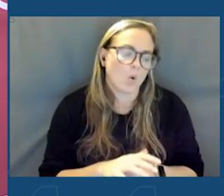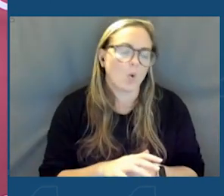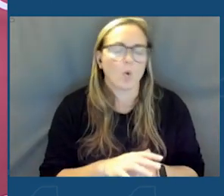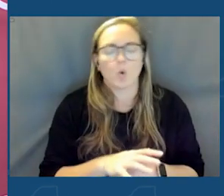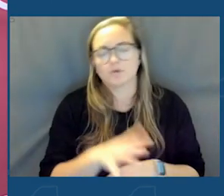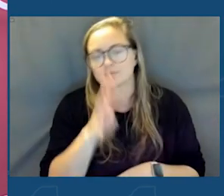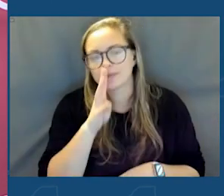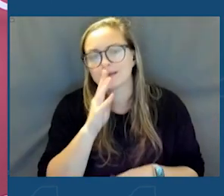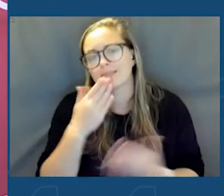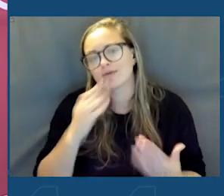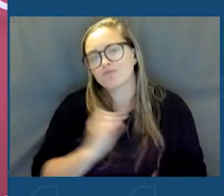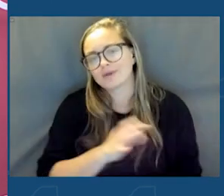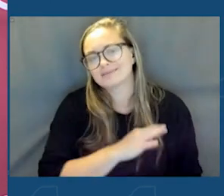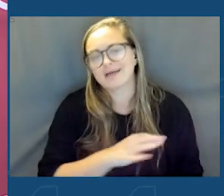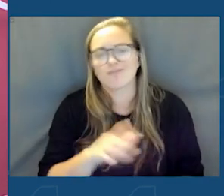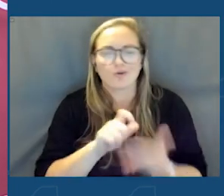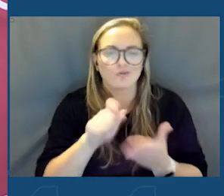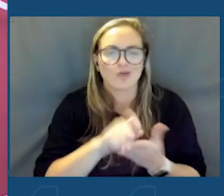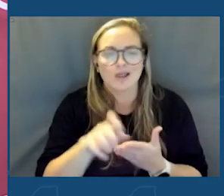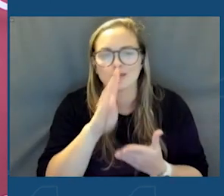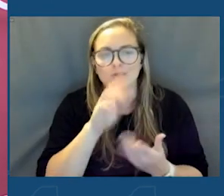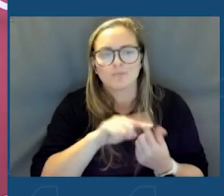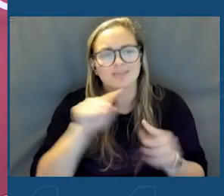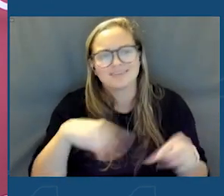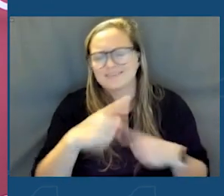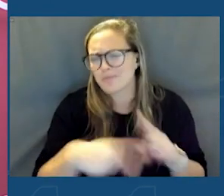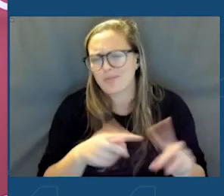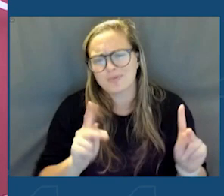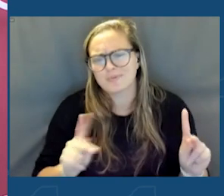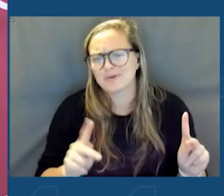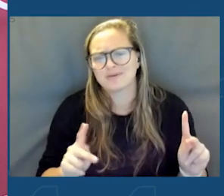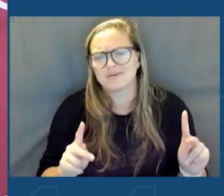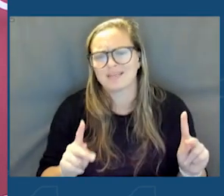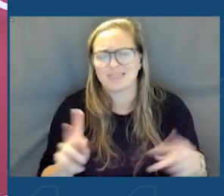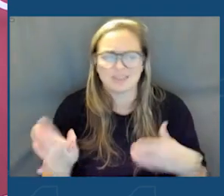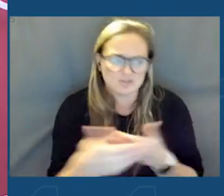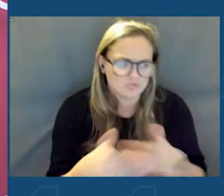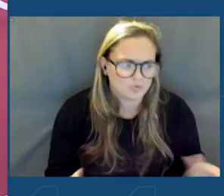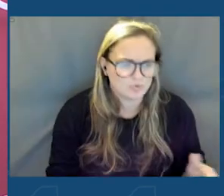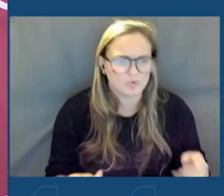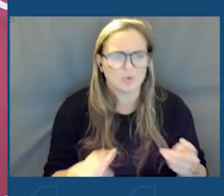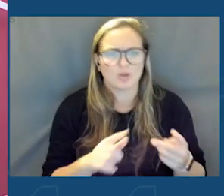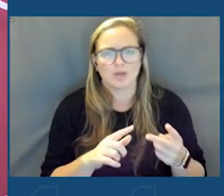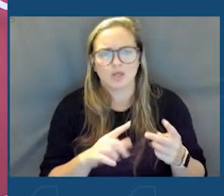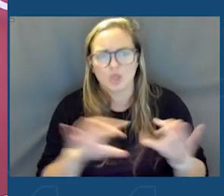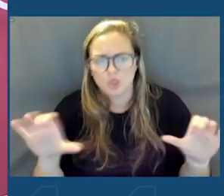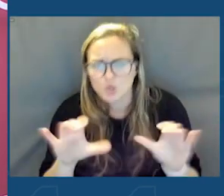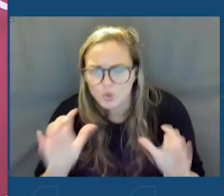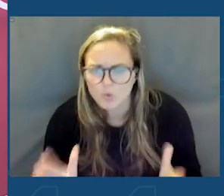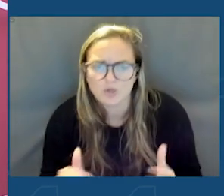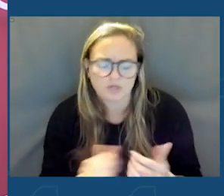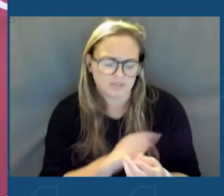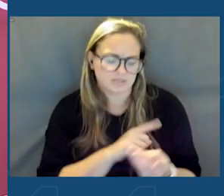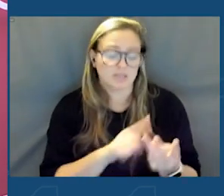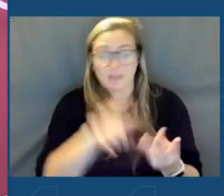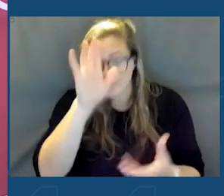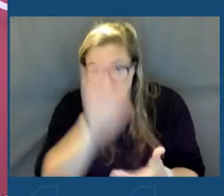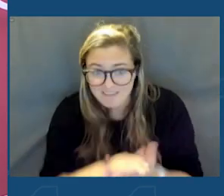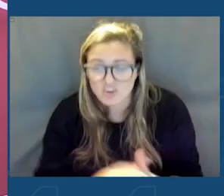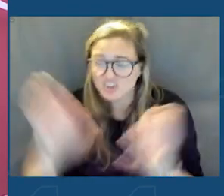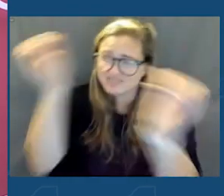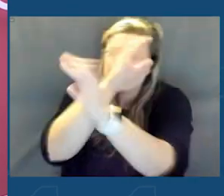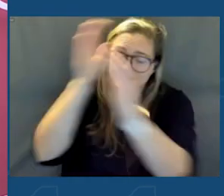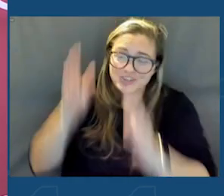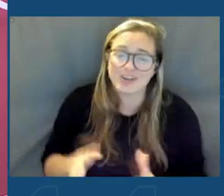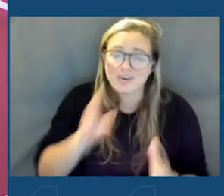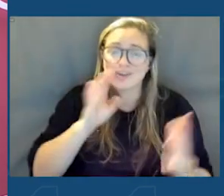great speech. But this is about the people in this room, the doers, the believers, the visionaries who come